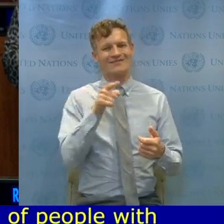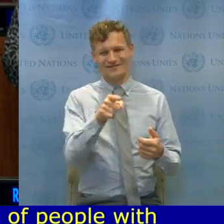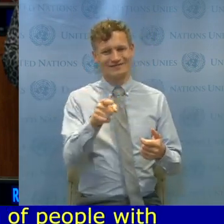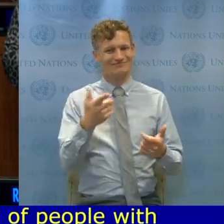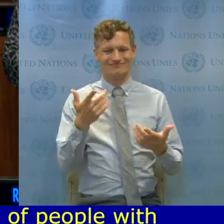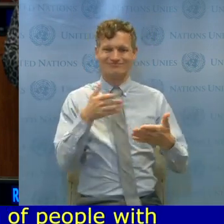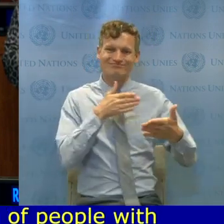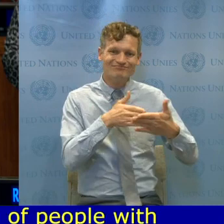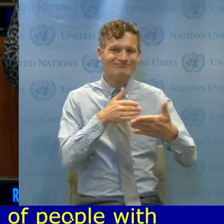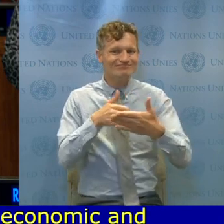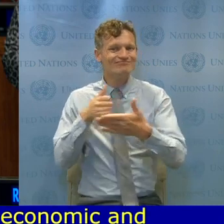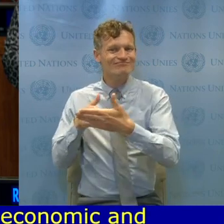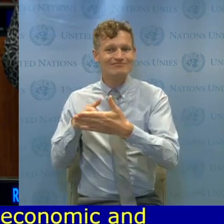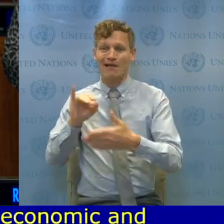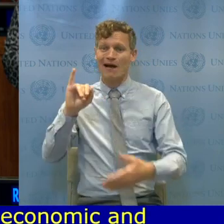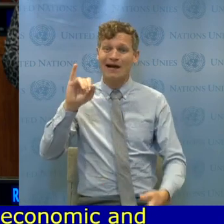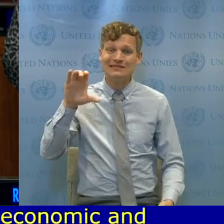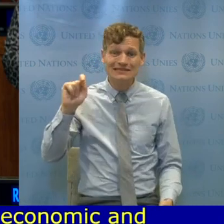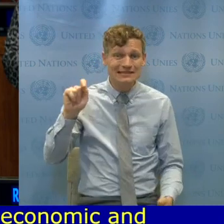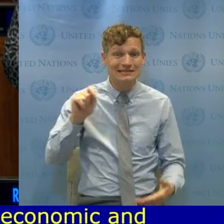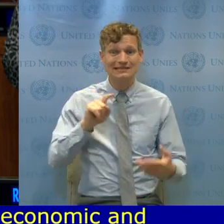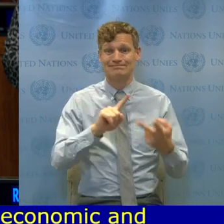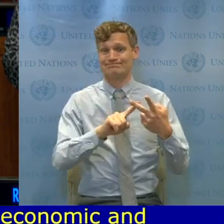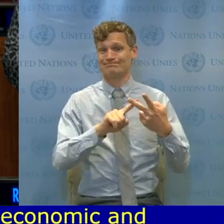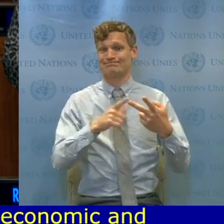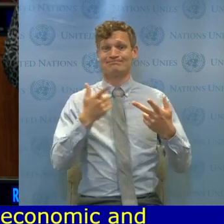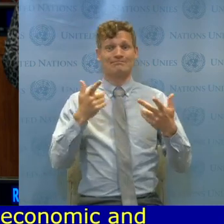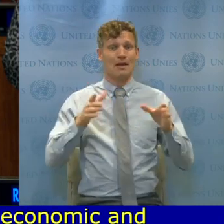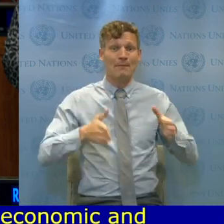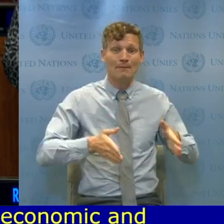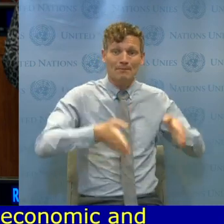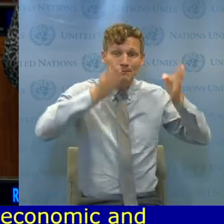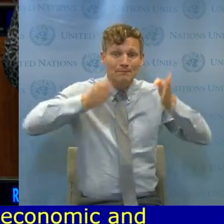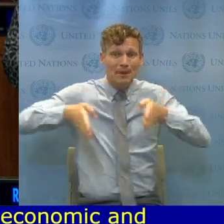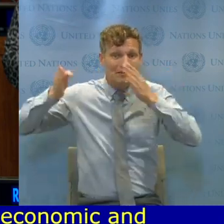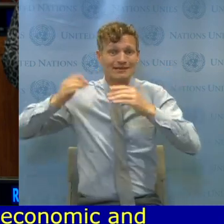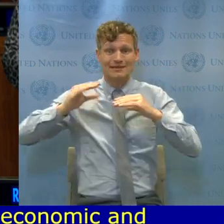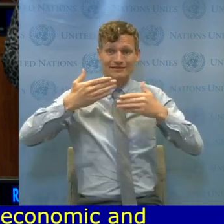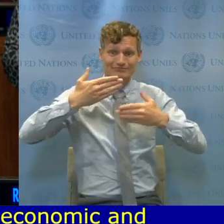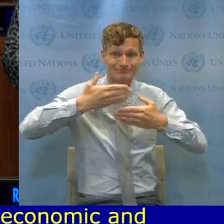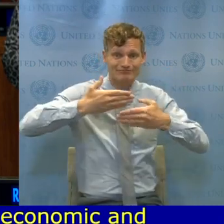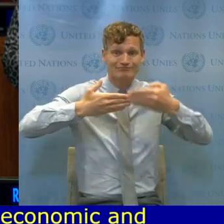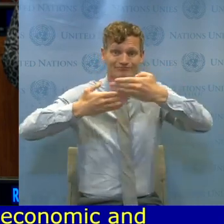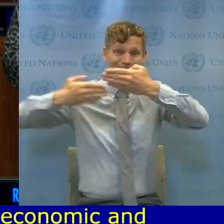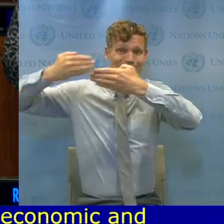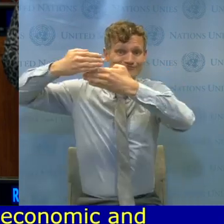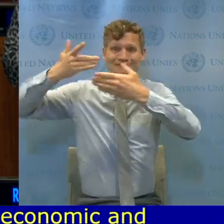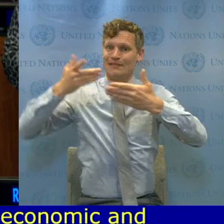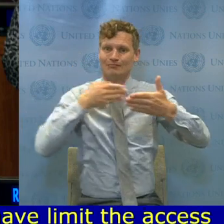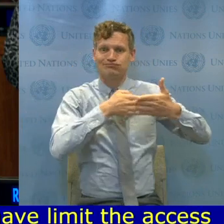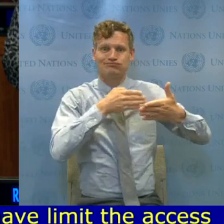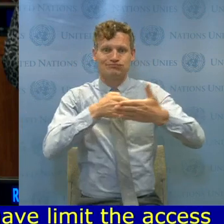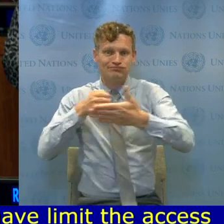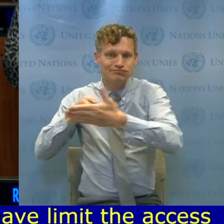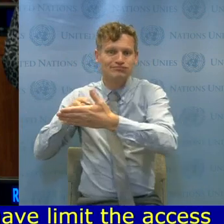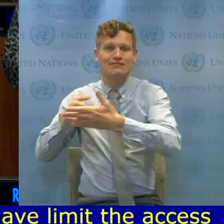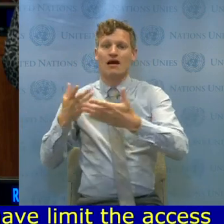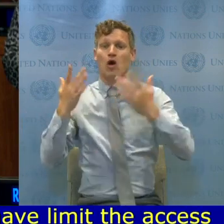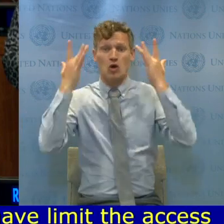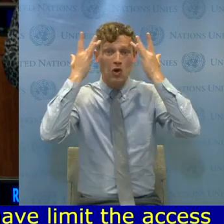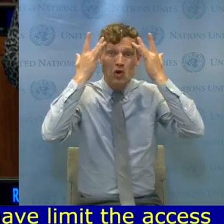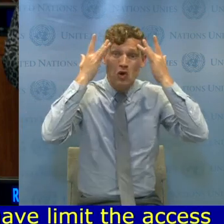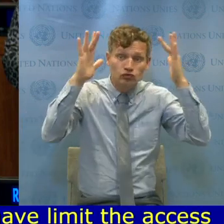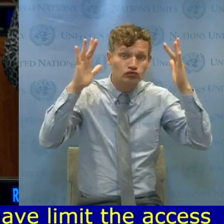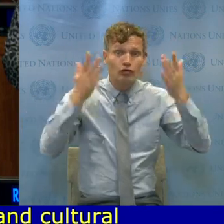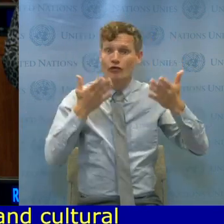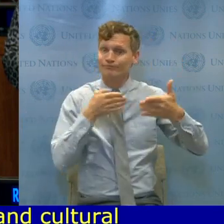digital technologies and cultural activities are among the obstacles that prevent the vulnerable group from full enjoyment of their rights. In this